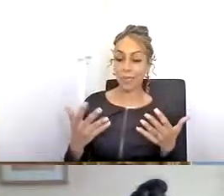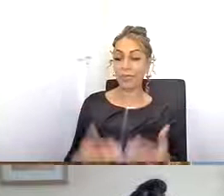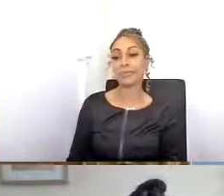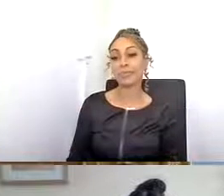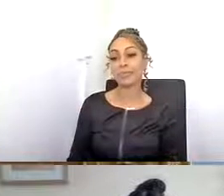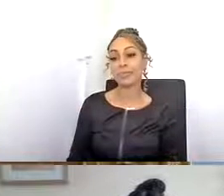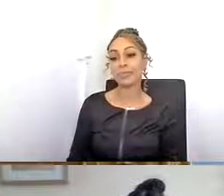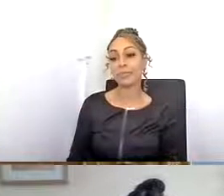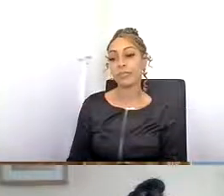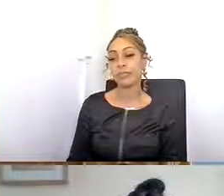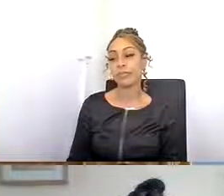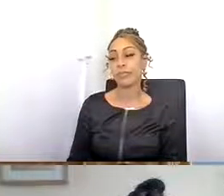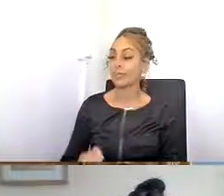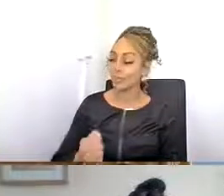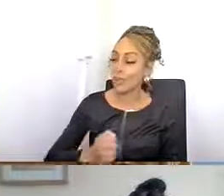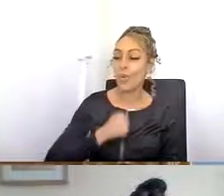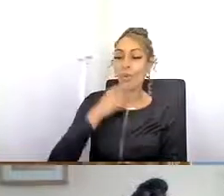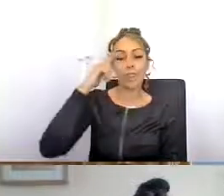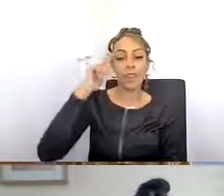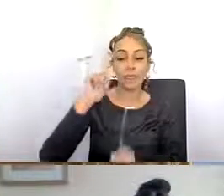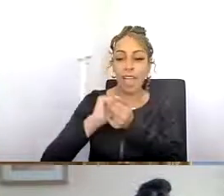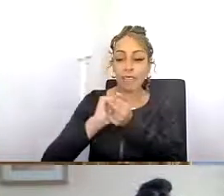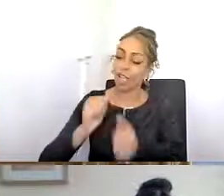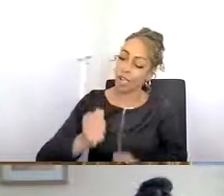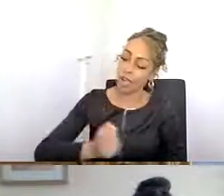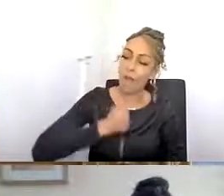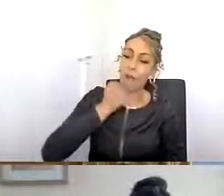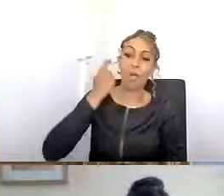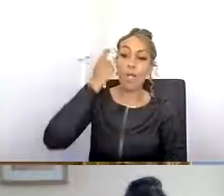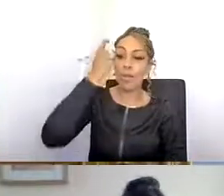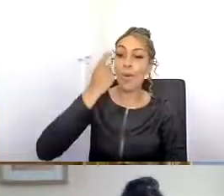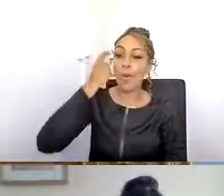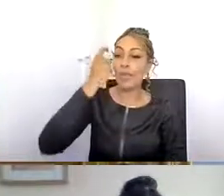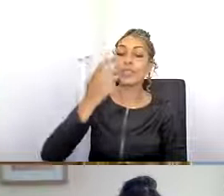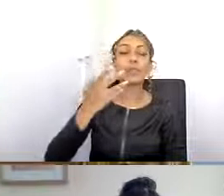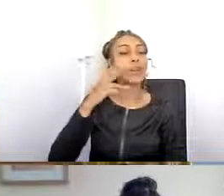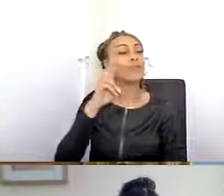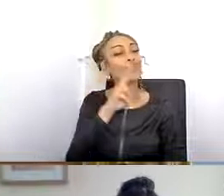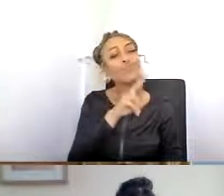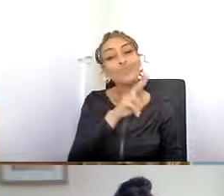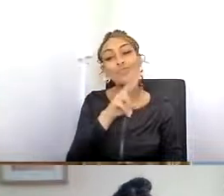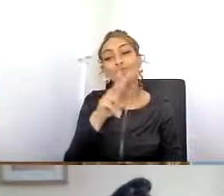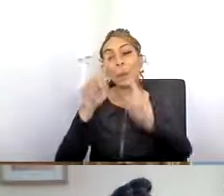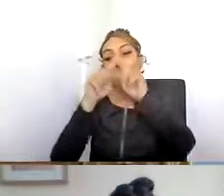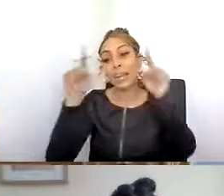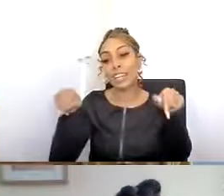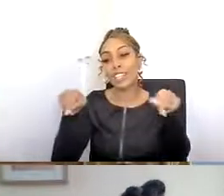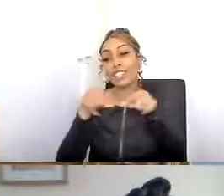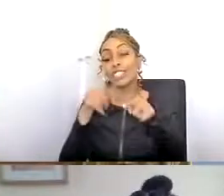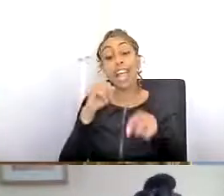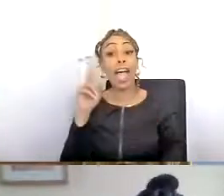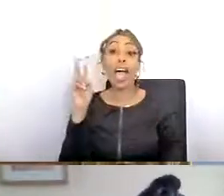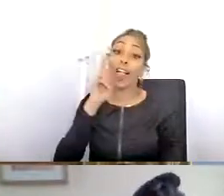We always bring our own memories and our own thoughts when we look at pictures. And now when I return to look at